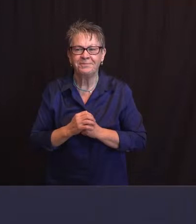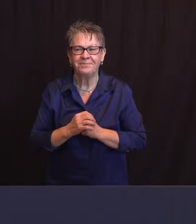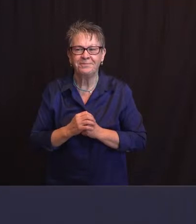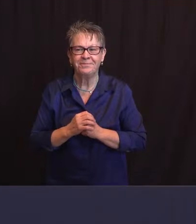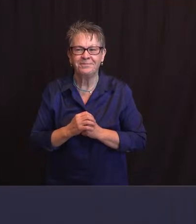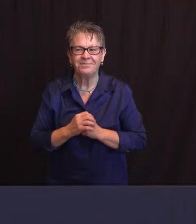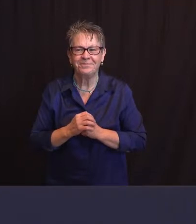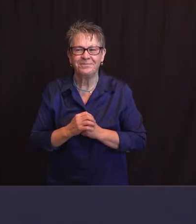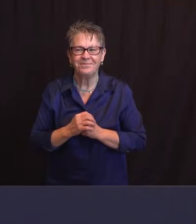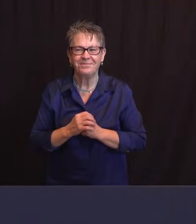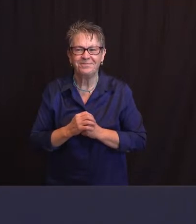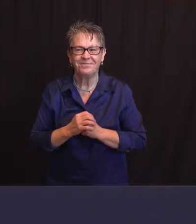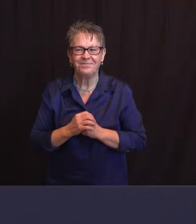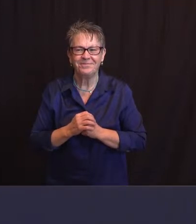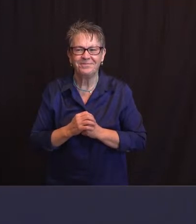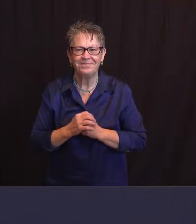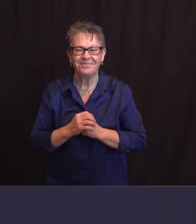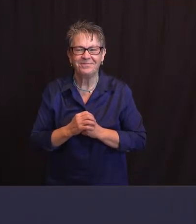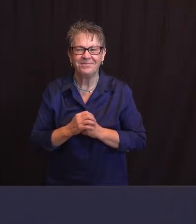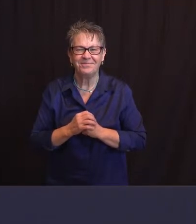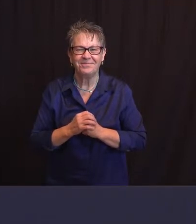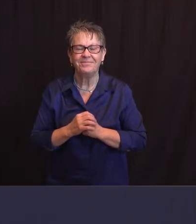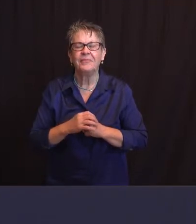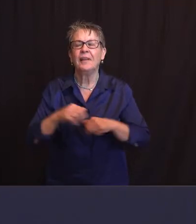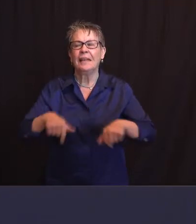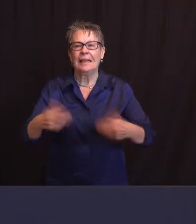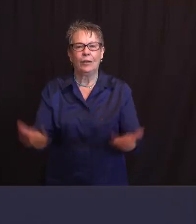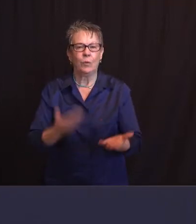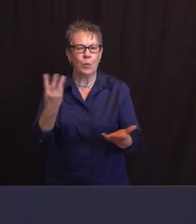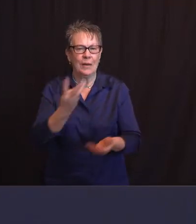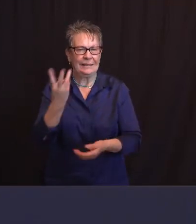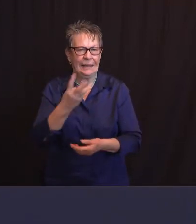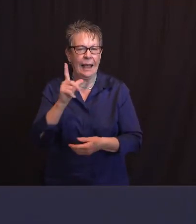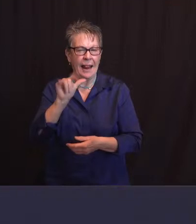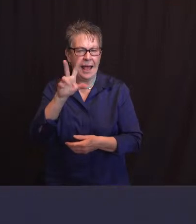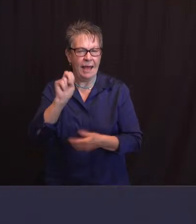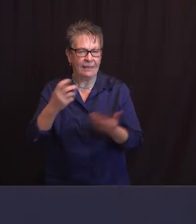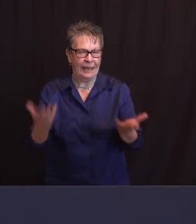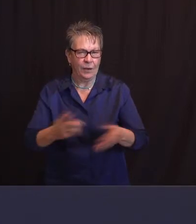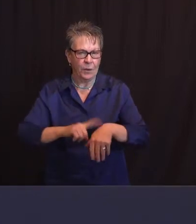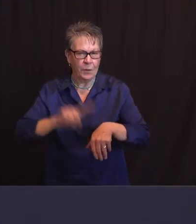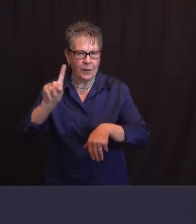Wednesday here at 1 o'clock. I would just say